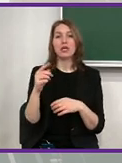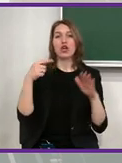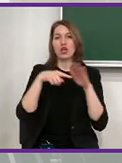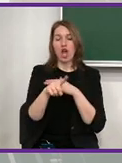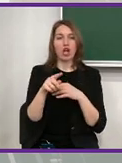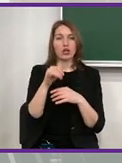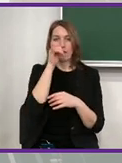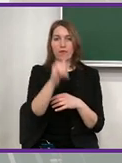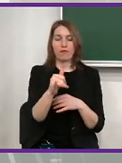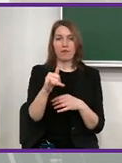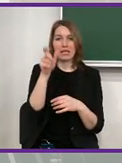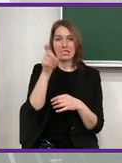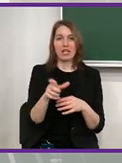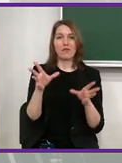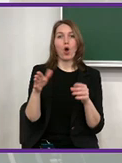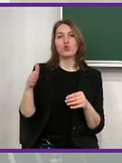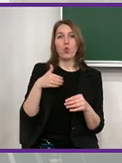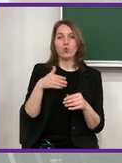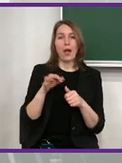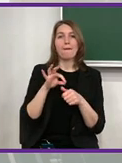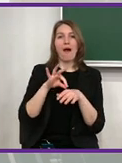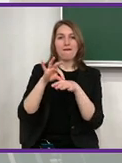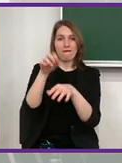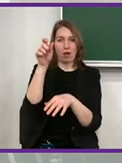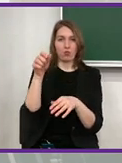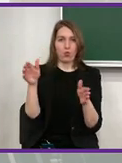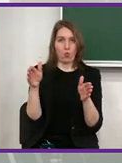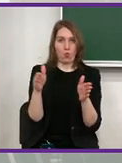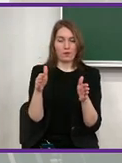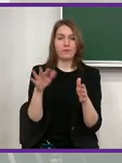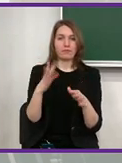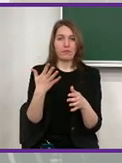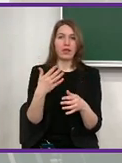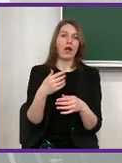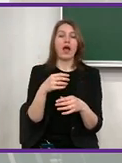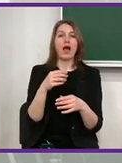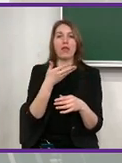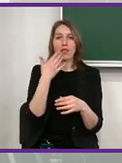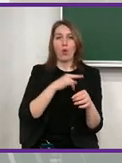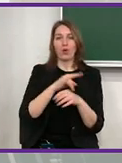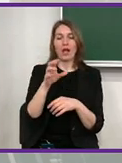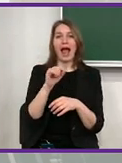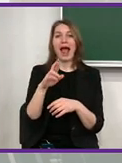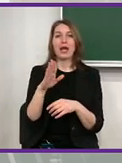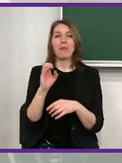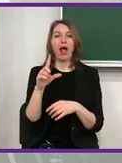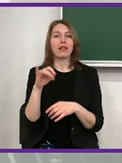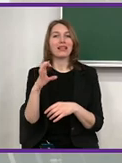that someone with a service dog was not allowed into an air Baltic plane.